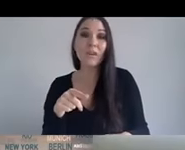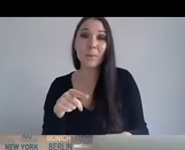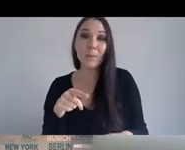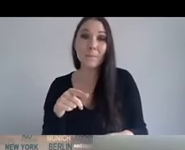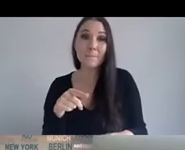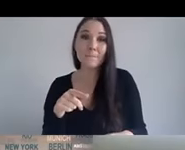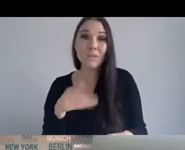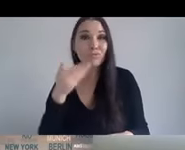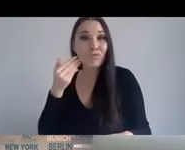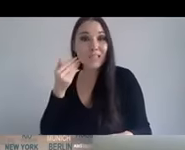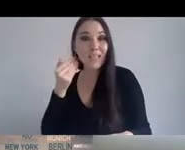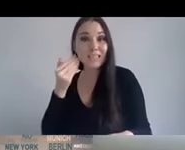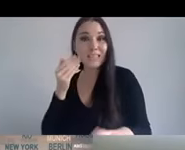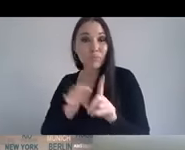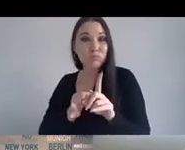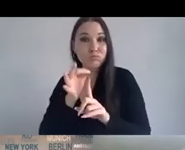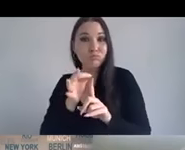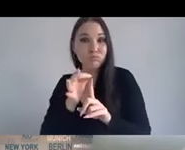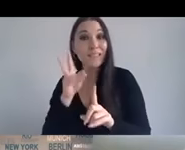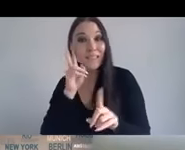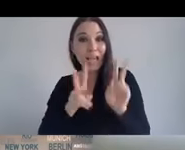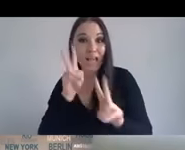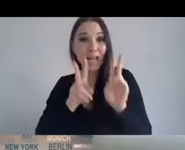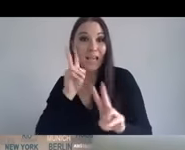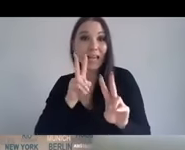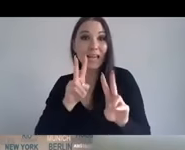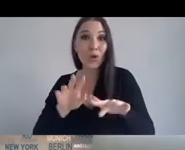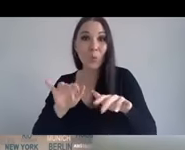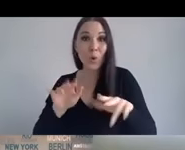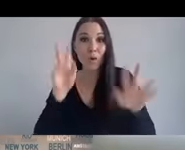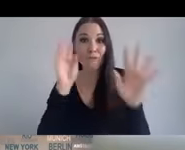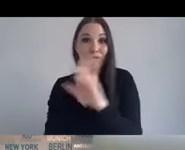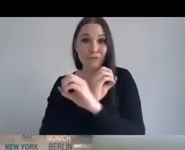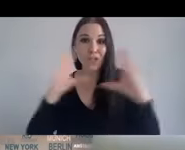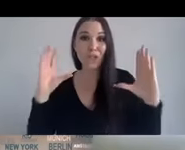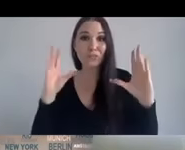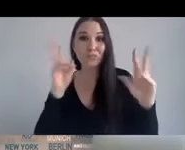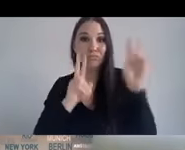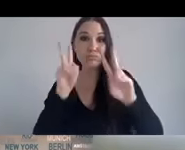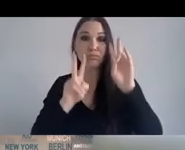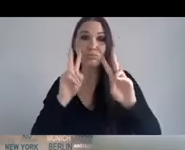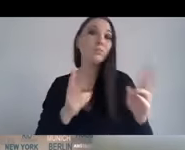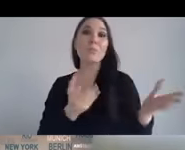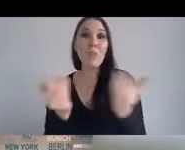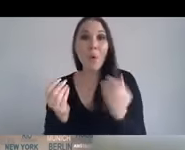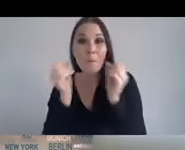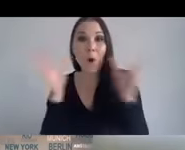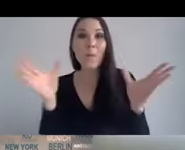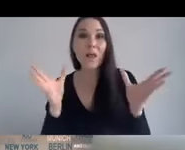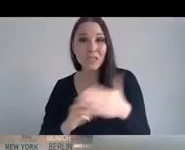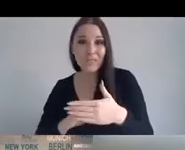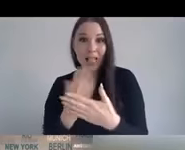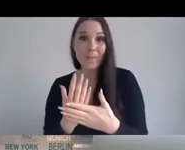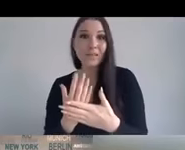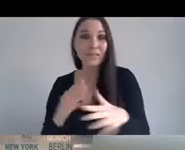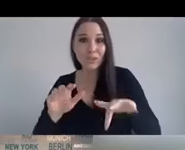recent advancements have seen computer vision become more on the market. Developments on edge